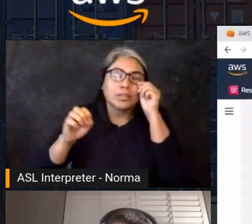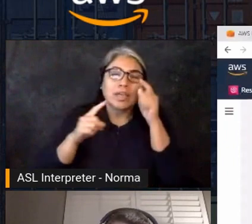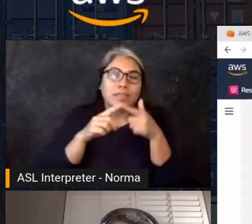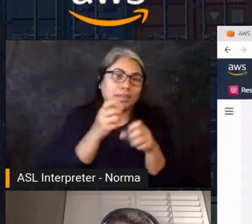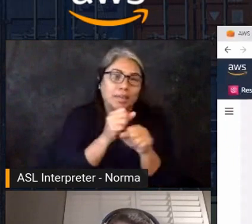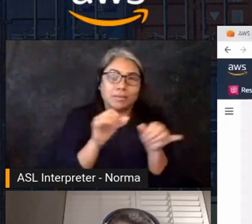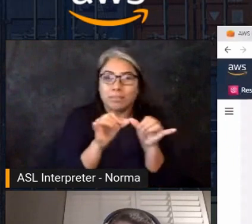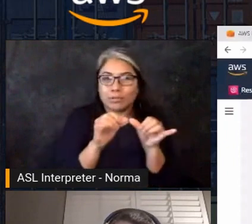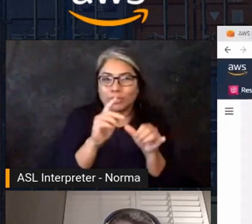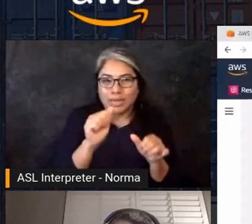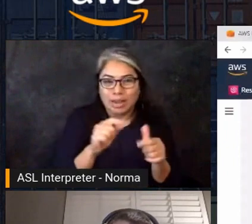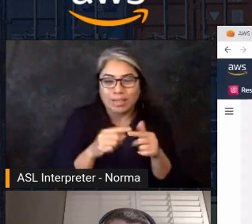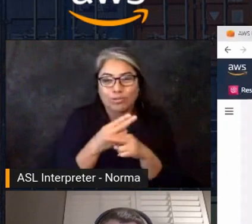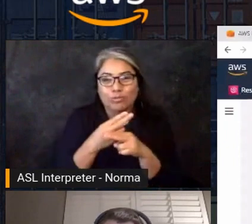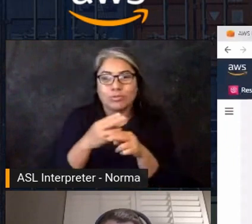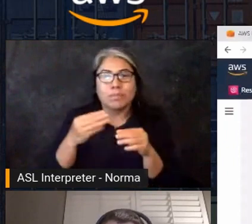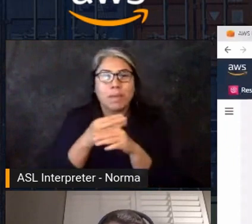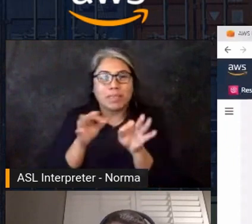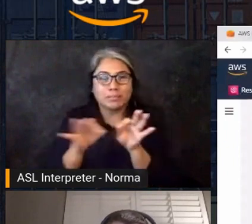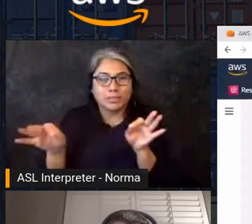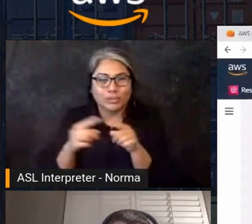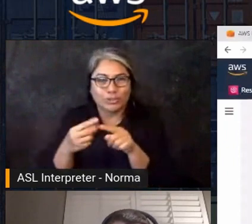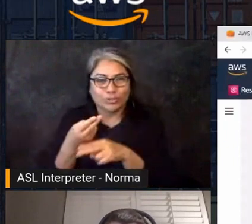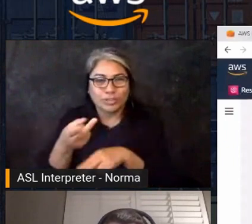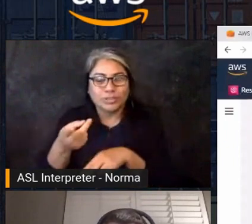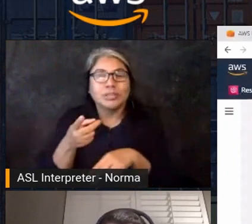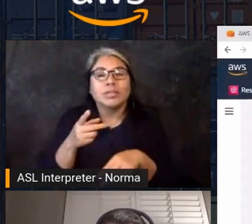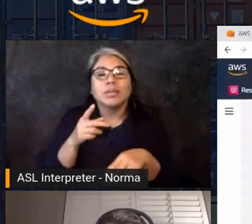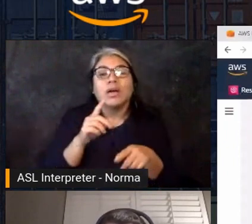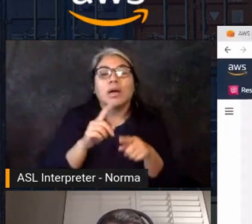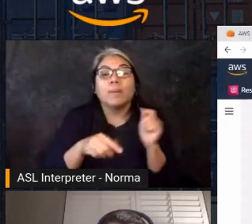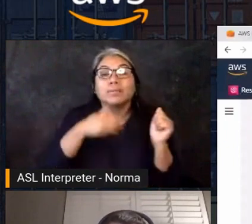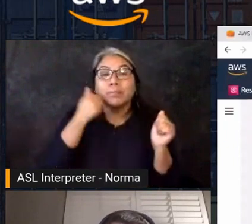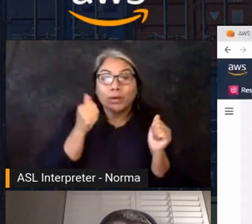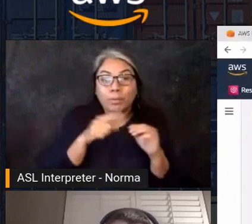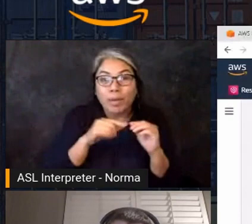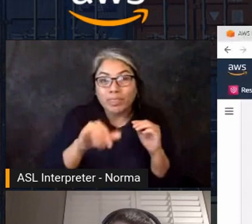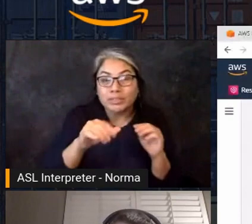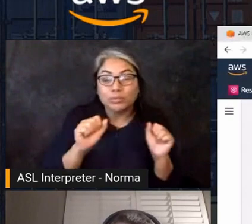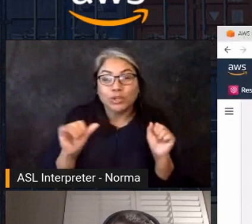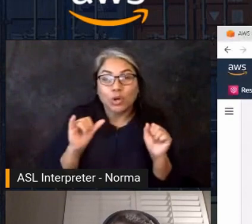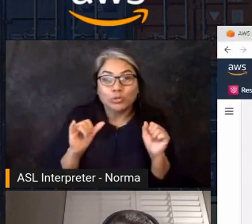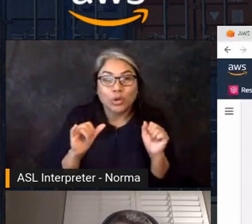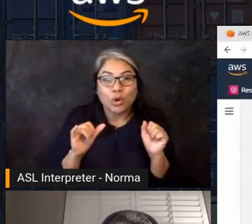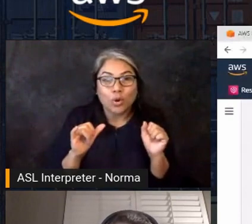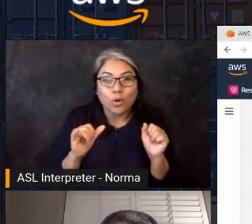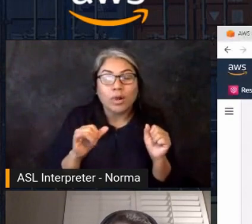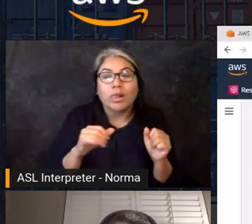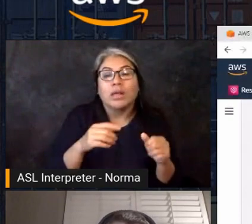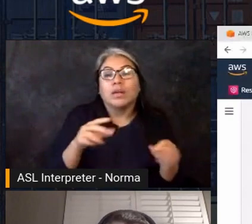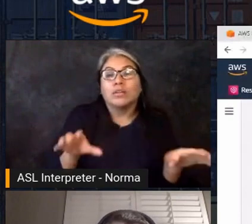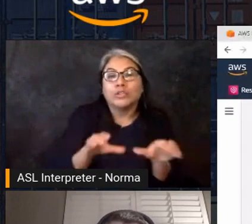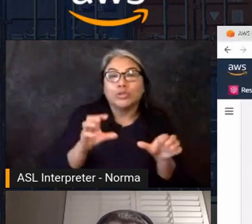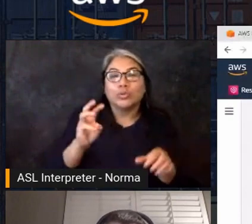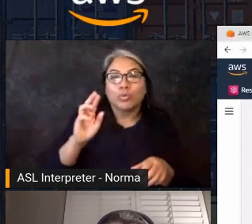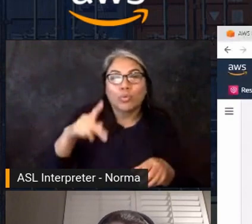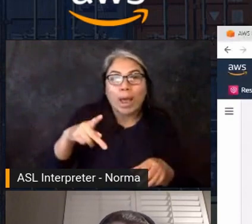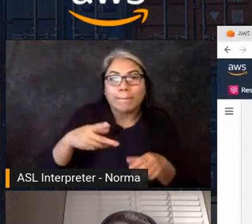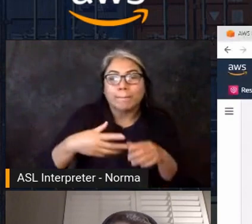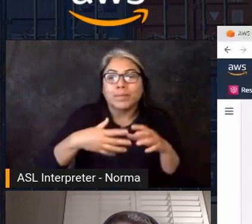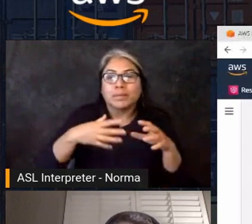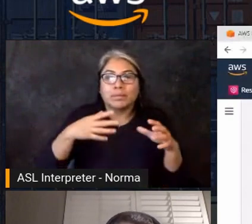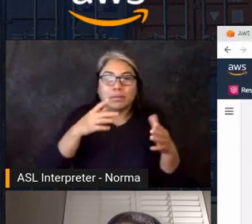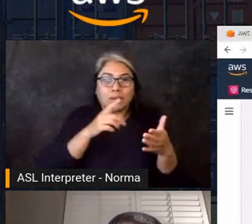to use this. What's even better about this is we can also wrap this or wrap search expressions with things like limits and